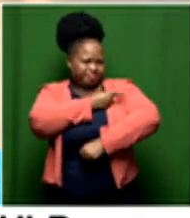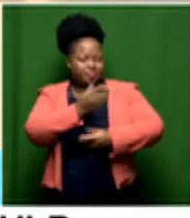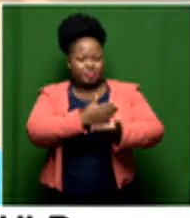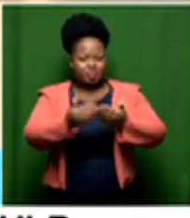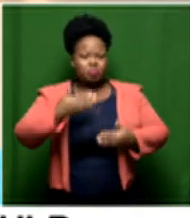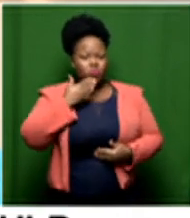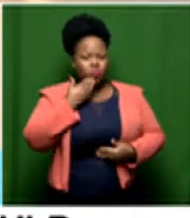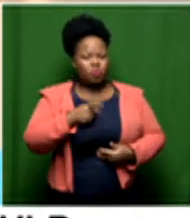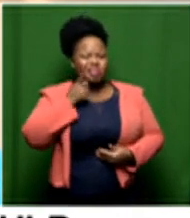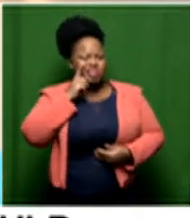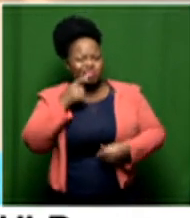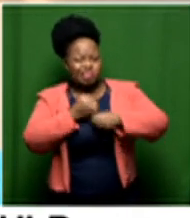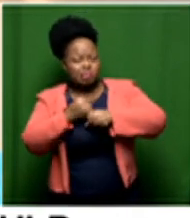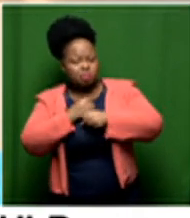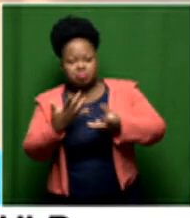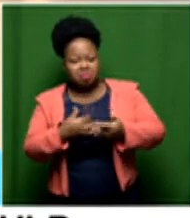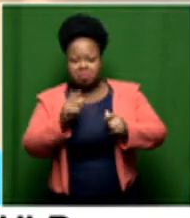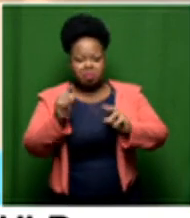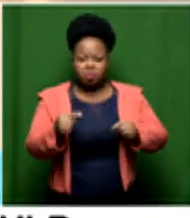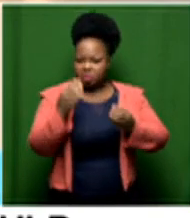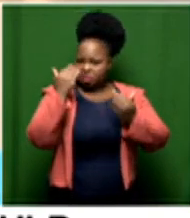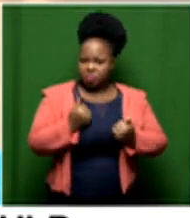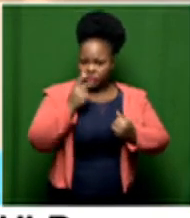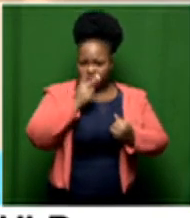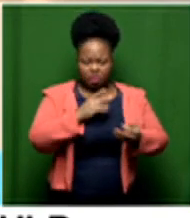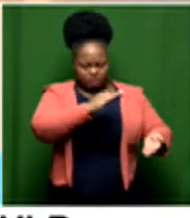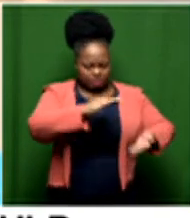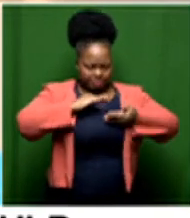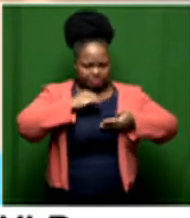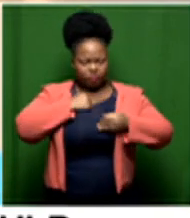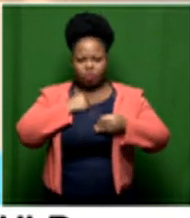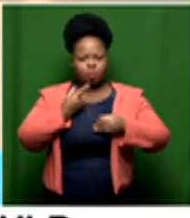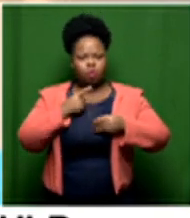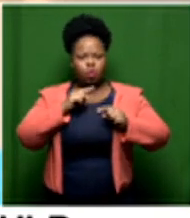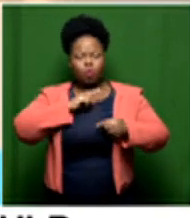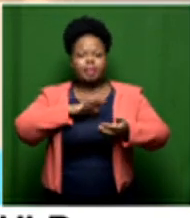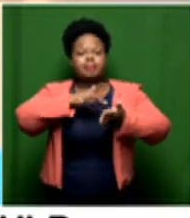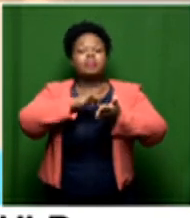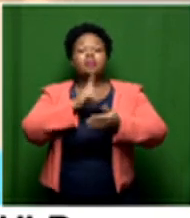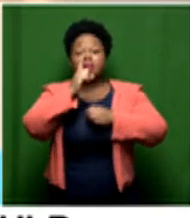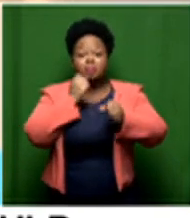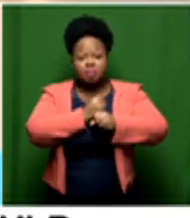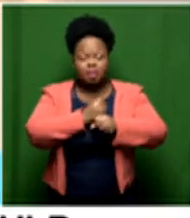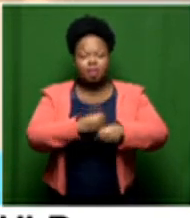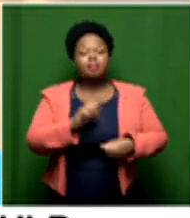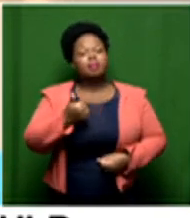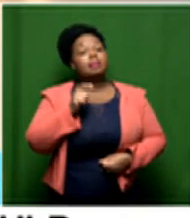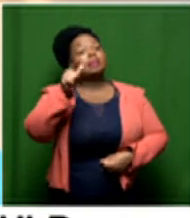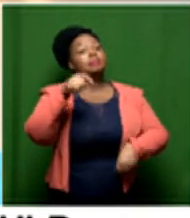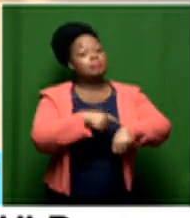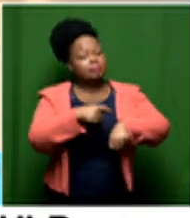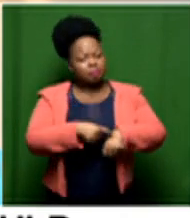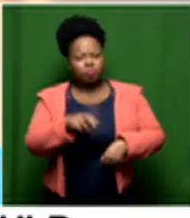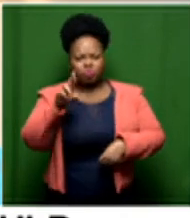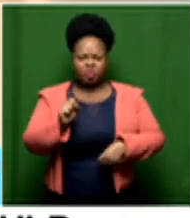in clinical trials does not expect to see the first trickle of doses until around the middle of next year. By then, the